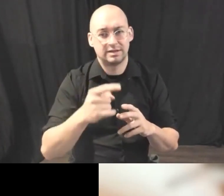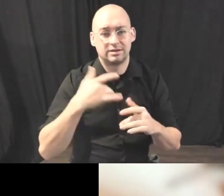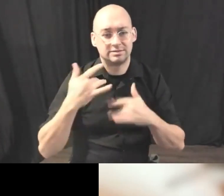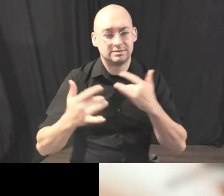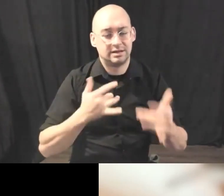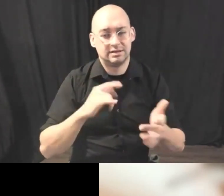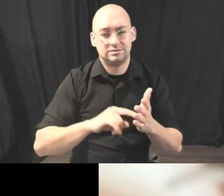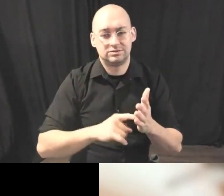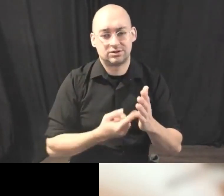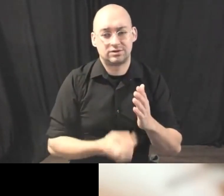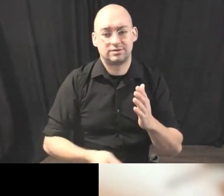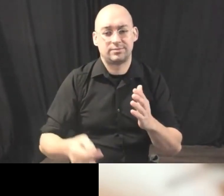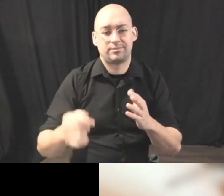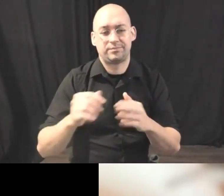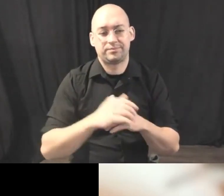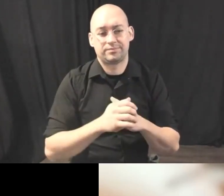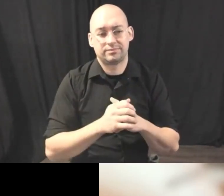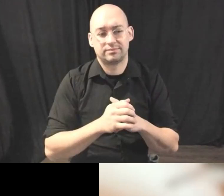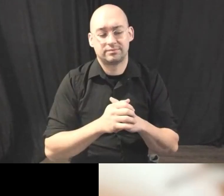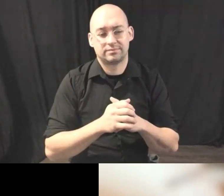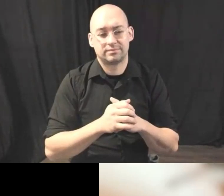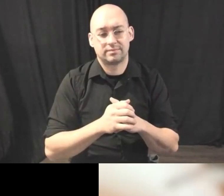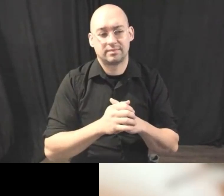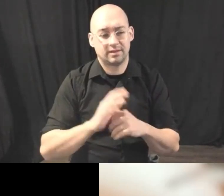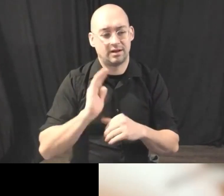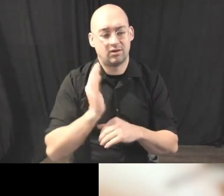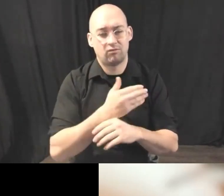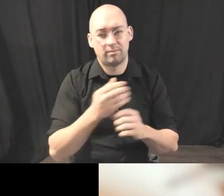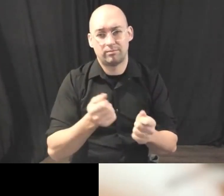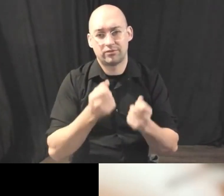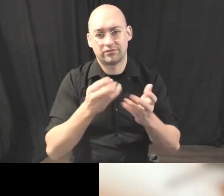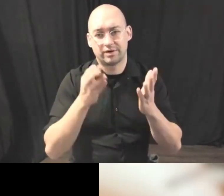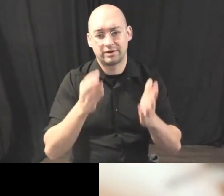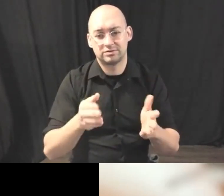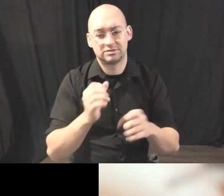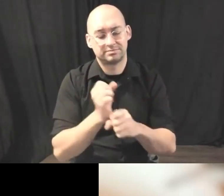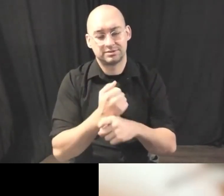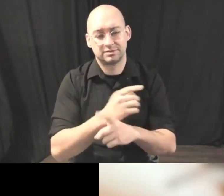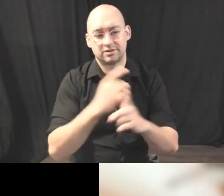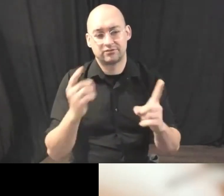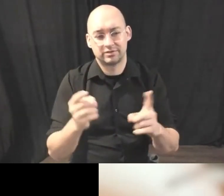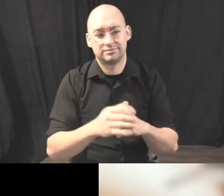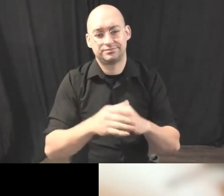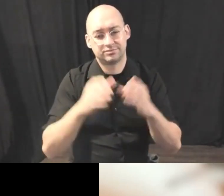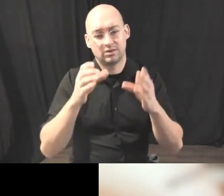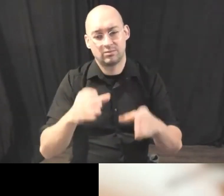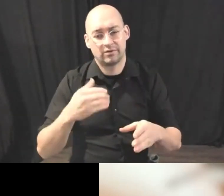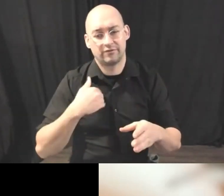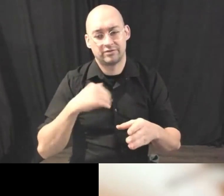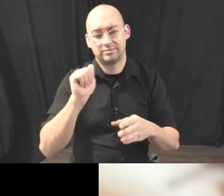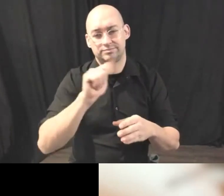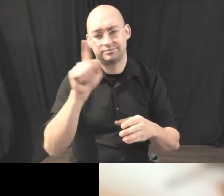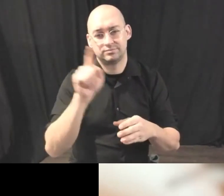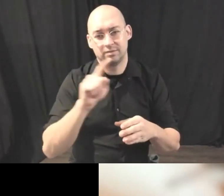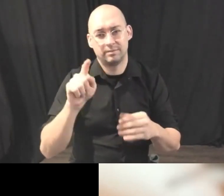it definitely made a difference for our providers that, you know, have consumers that have Alzheimer's, and they learn new tricks of the trade